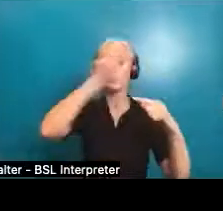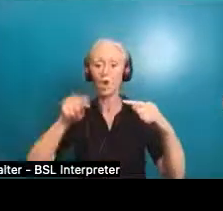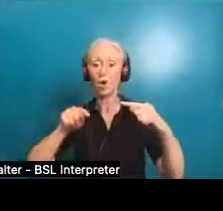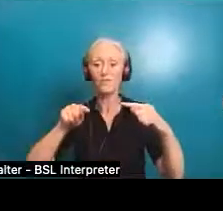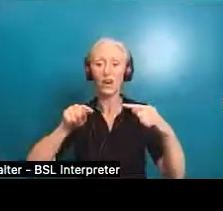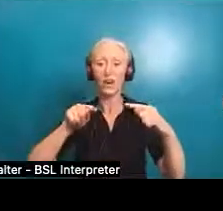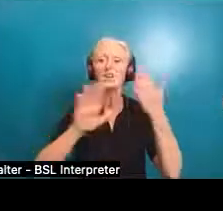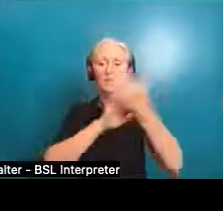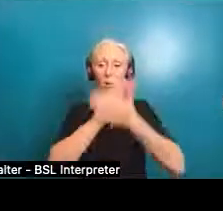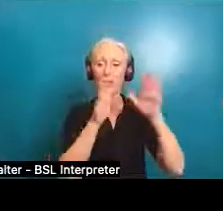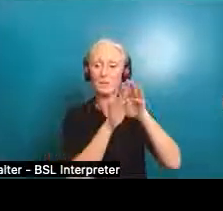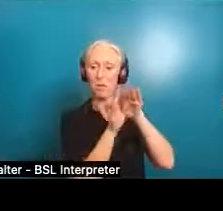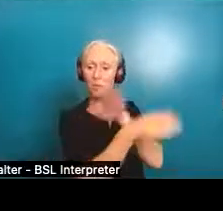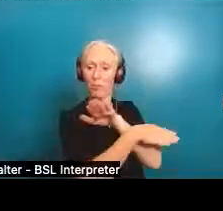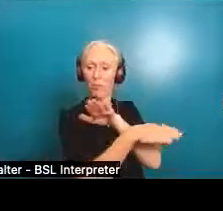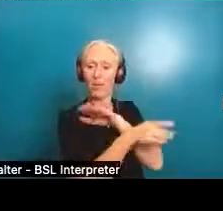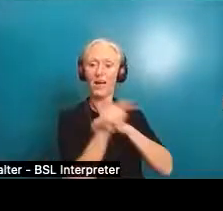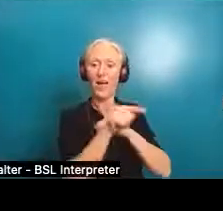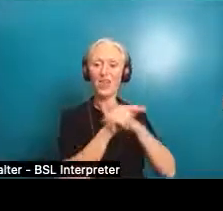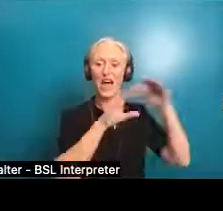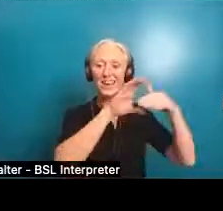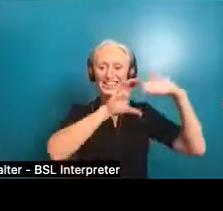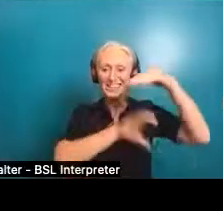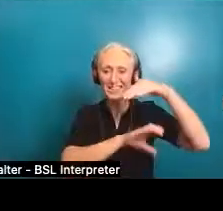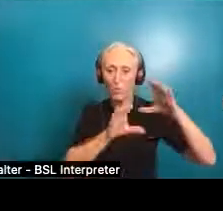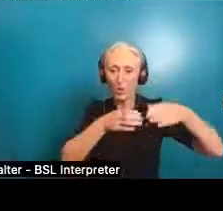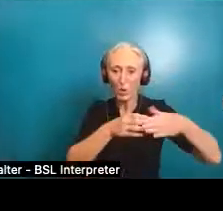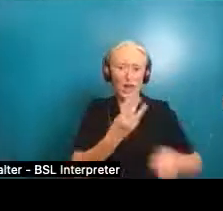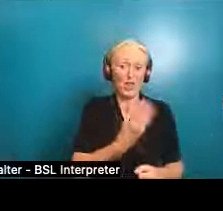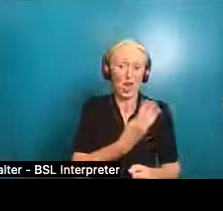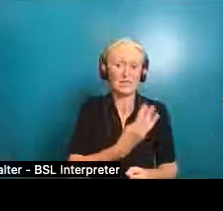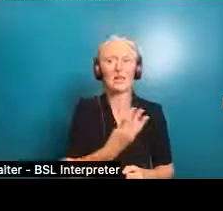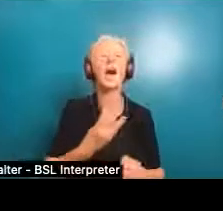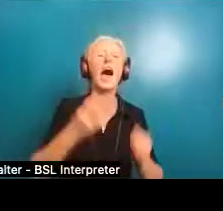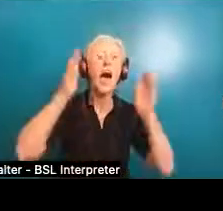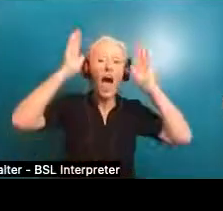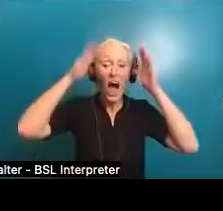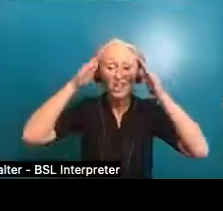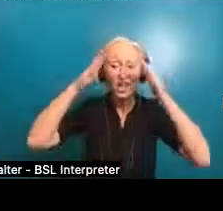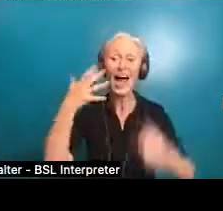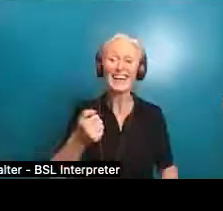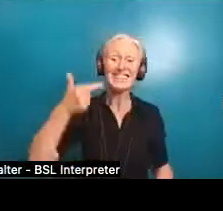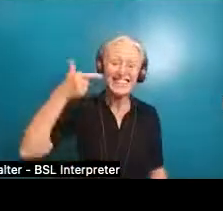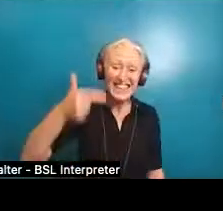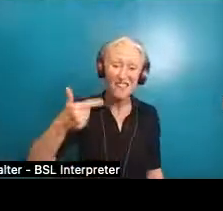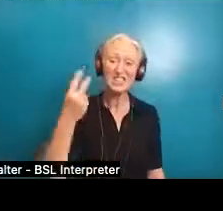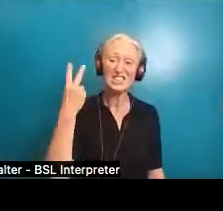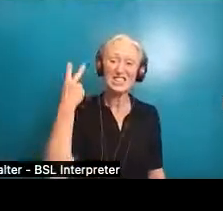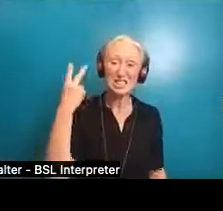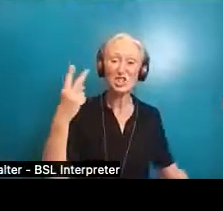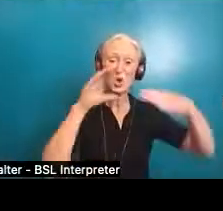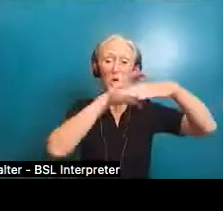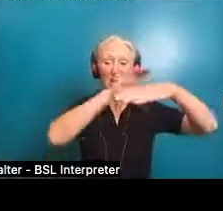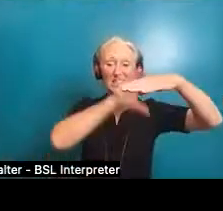it, it cuts out the subunit 13. Now, USH2A is a big gene. It's got 72 subunits. So it cuts